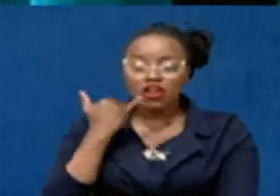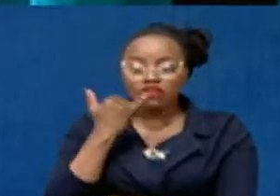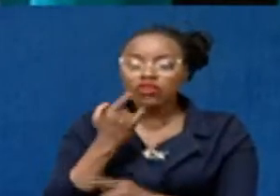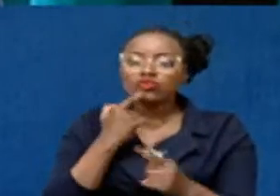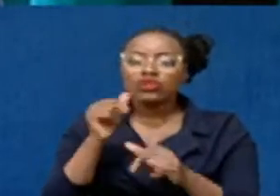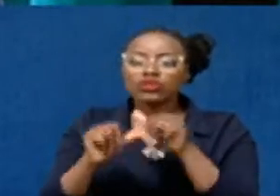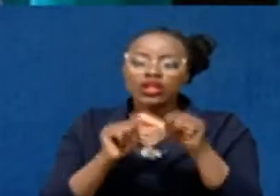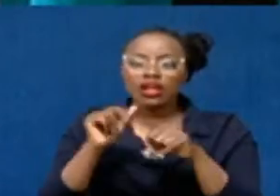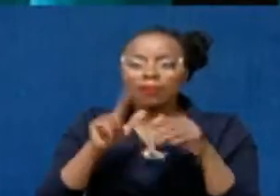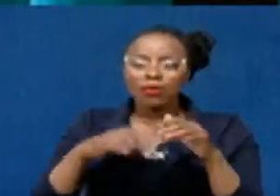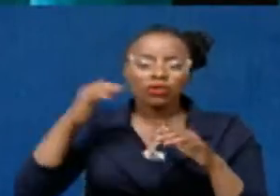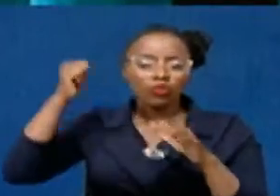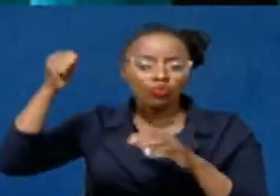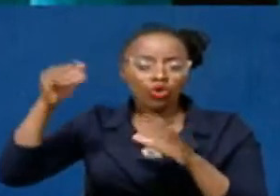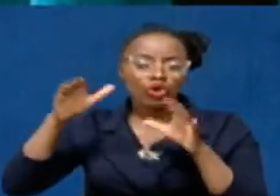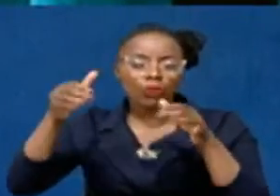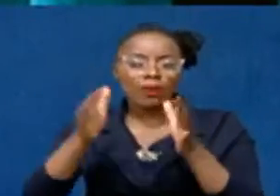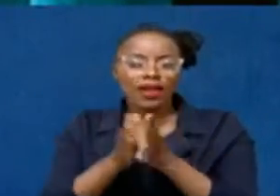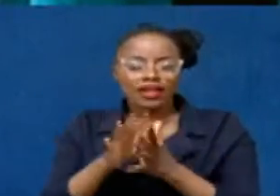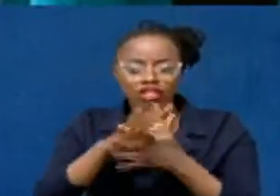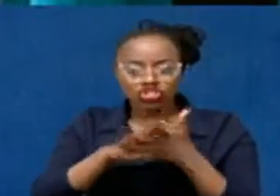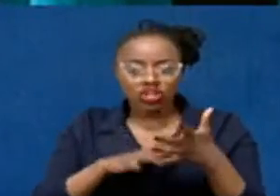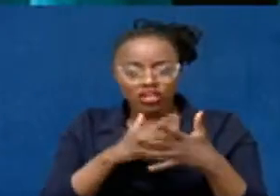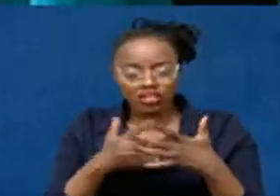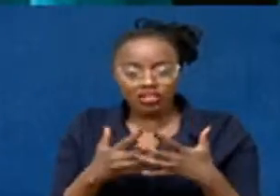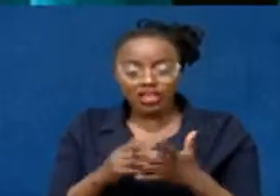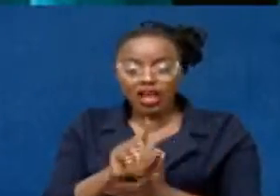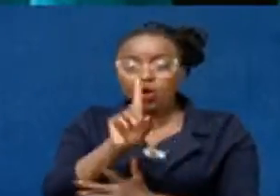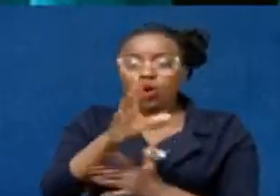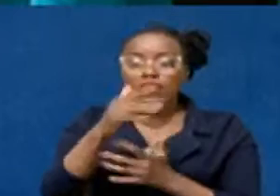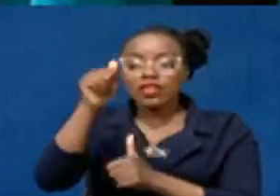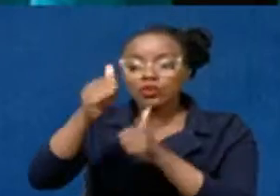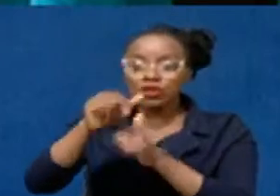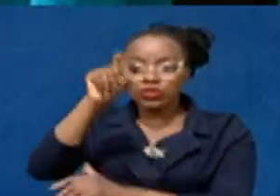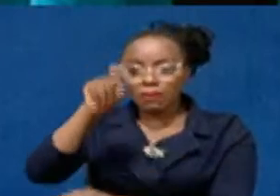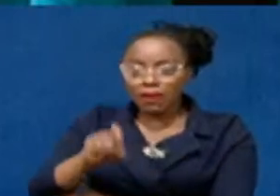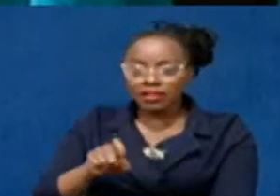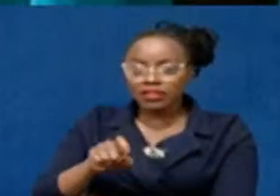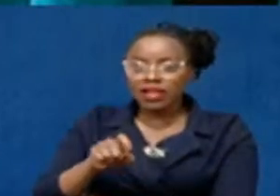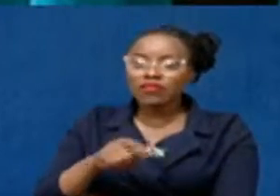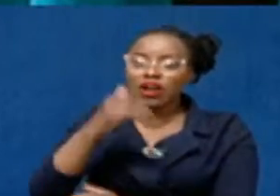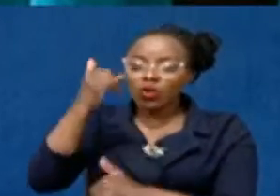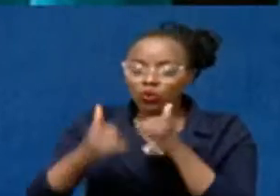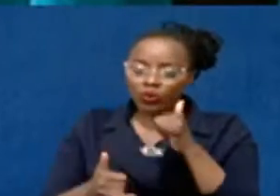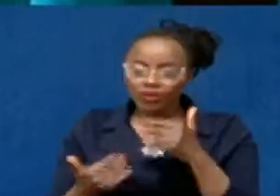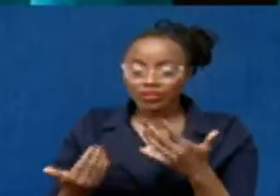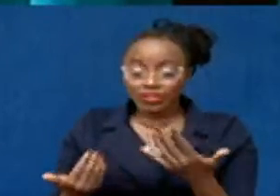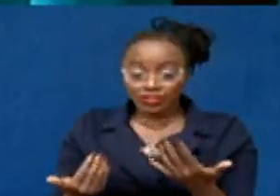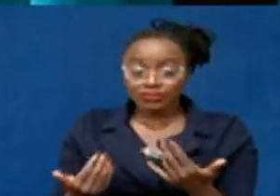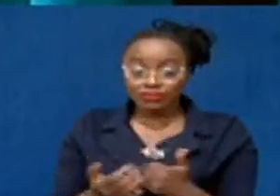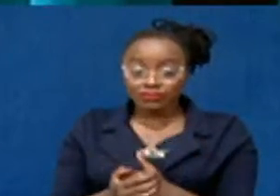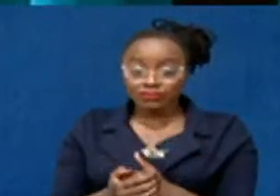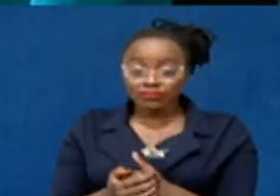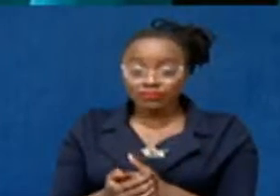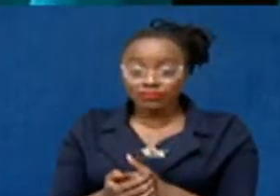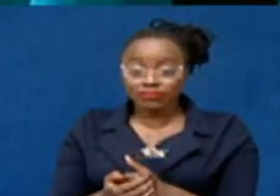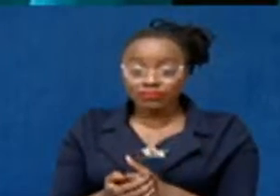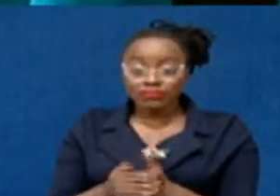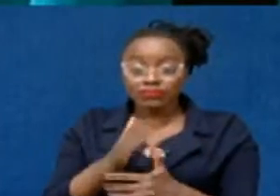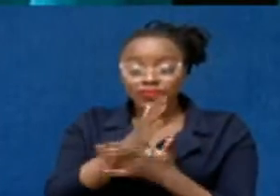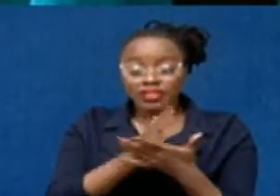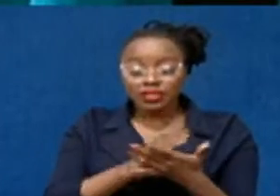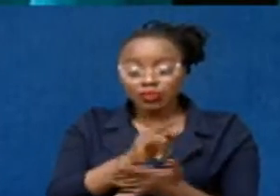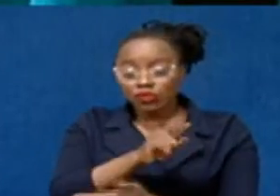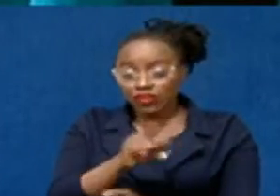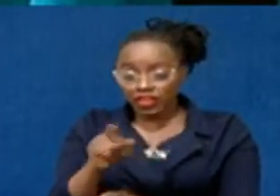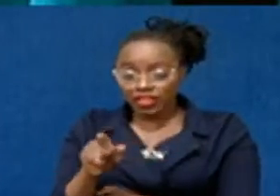to about parties and structures. One thing we must now make a conclusion about is some of